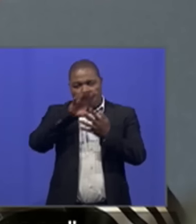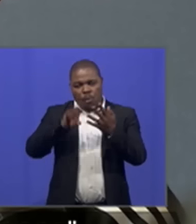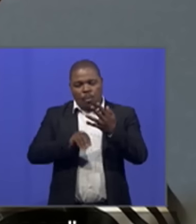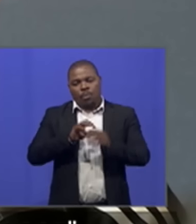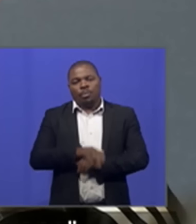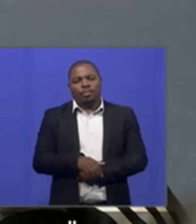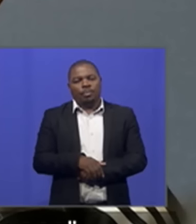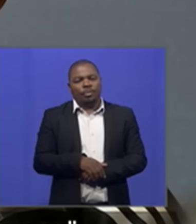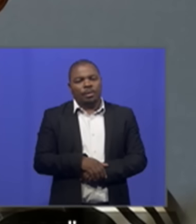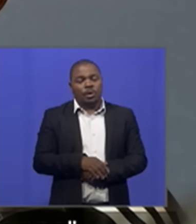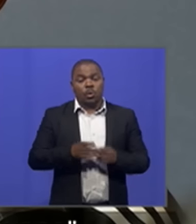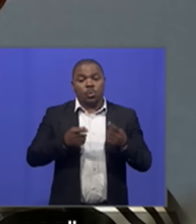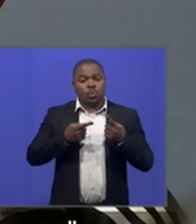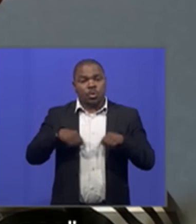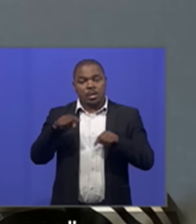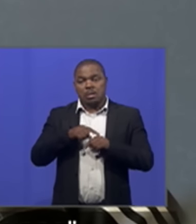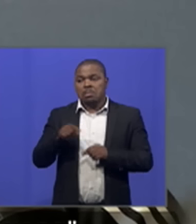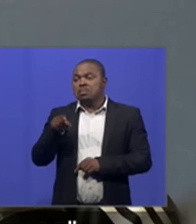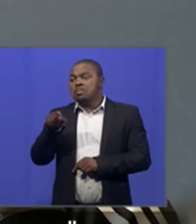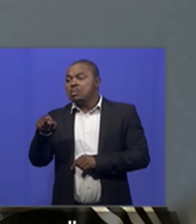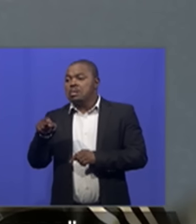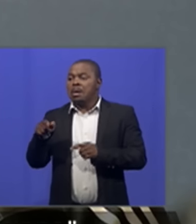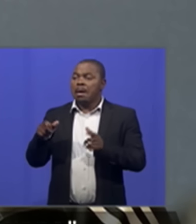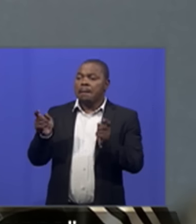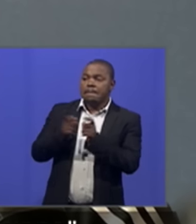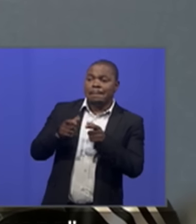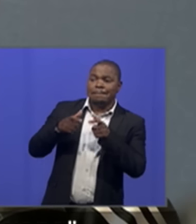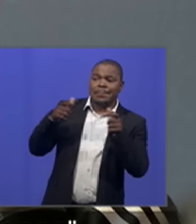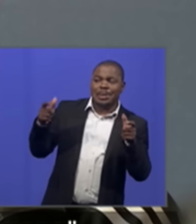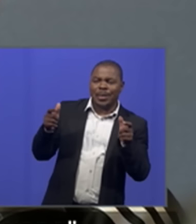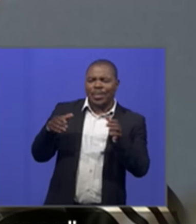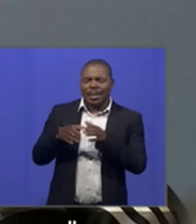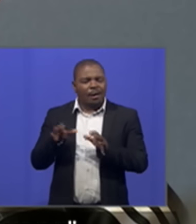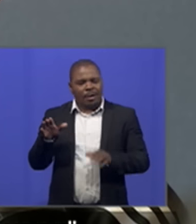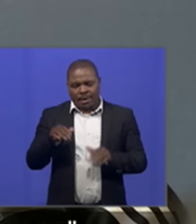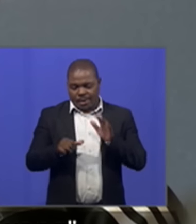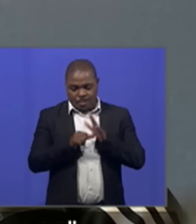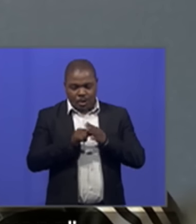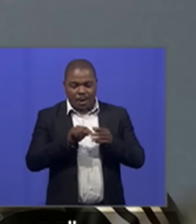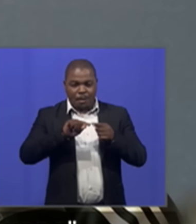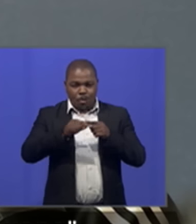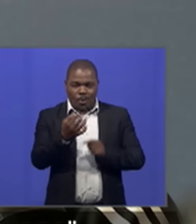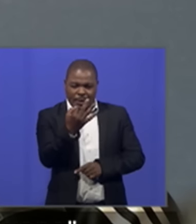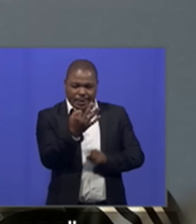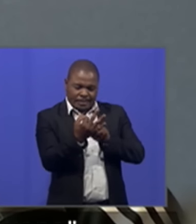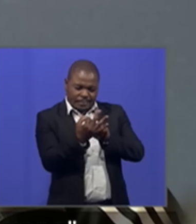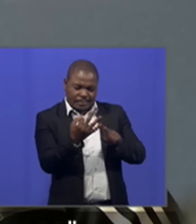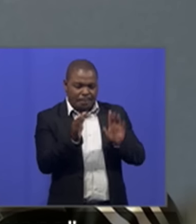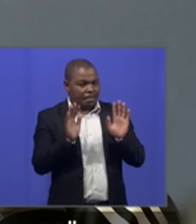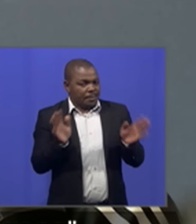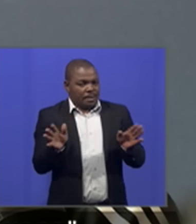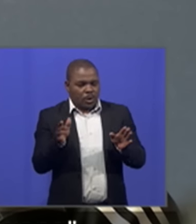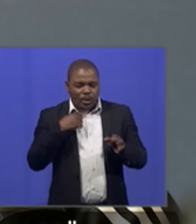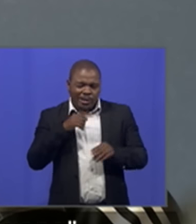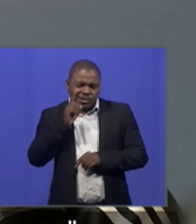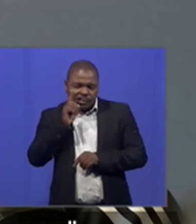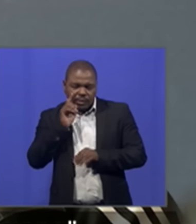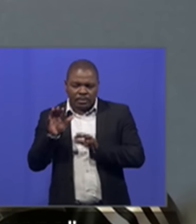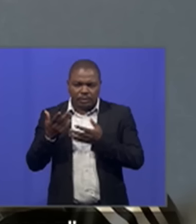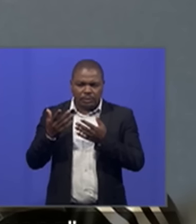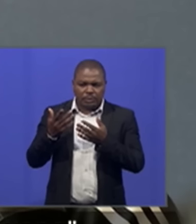on the size of matches, but we focus on 3 points. We do the analysis based on strengths